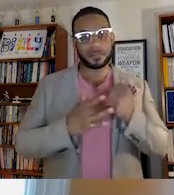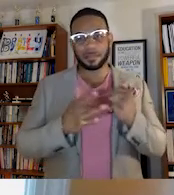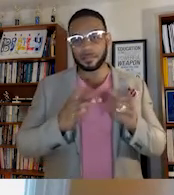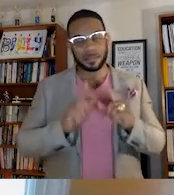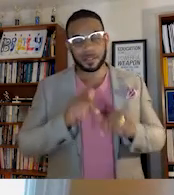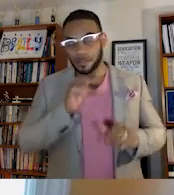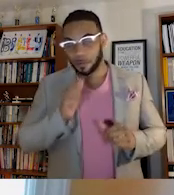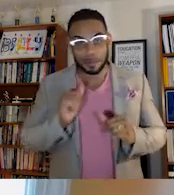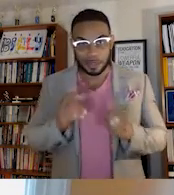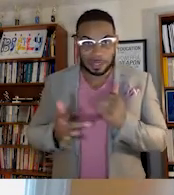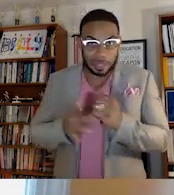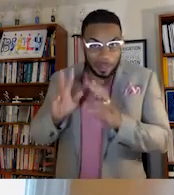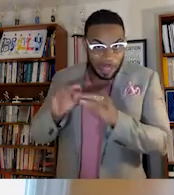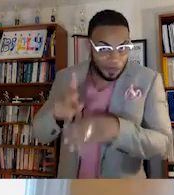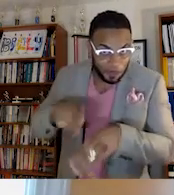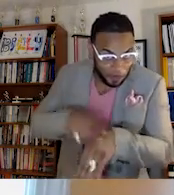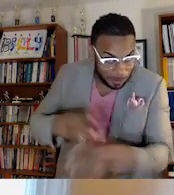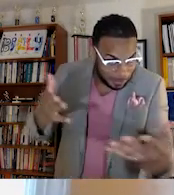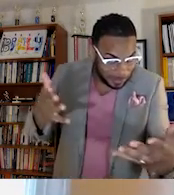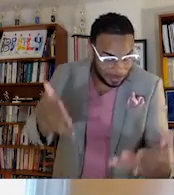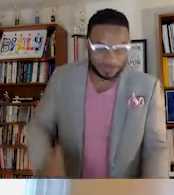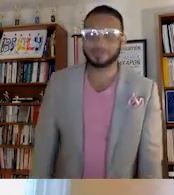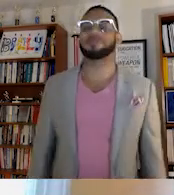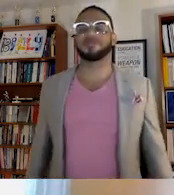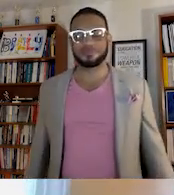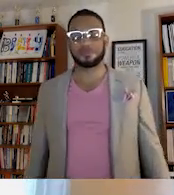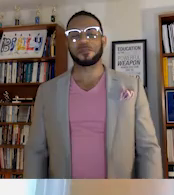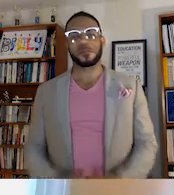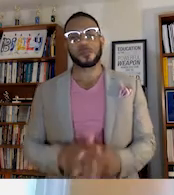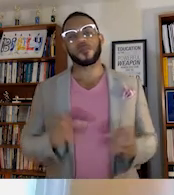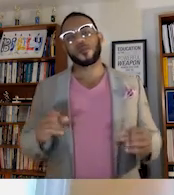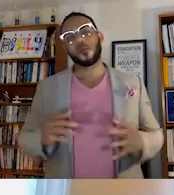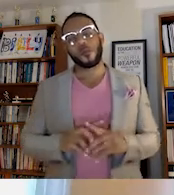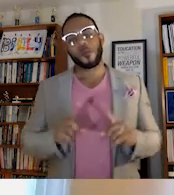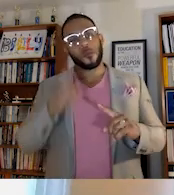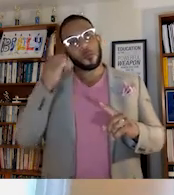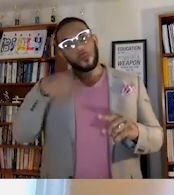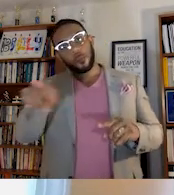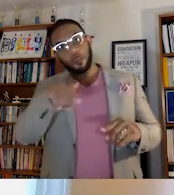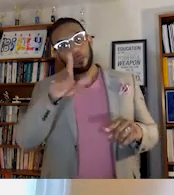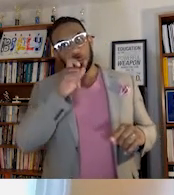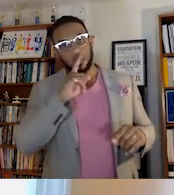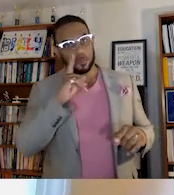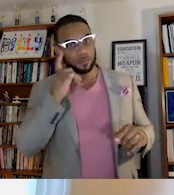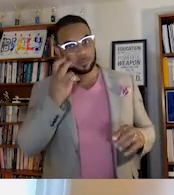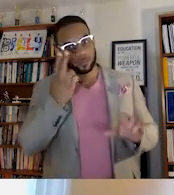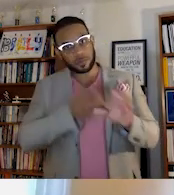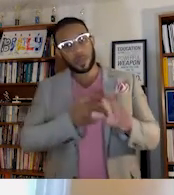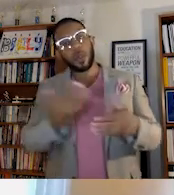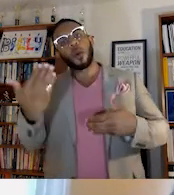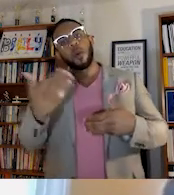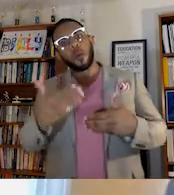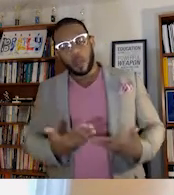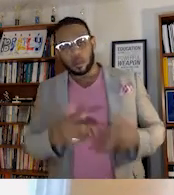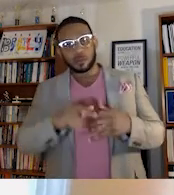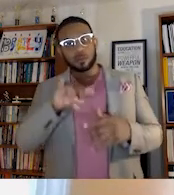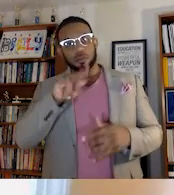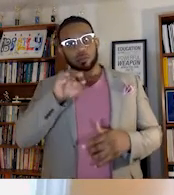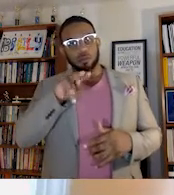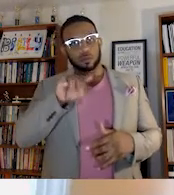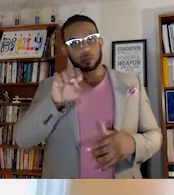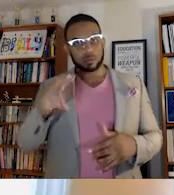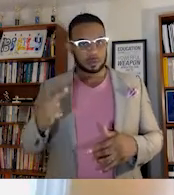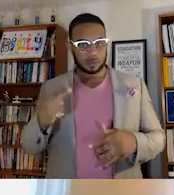be a technical conference. Wouldn't be a tech conference, exactly. But for those of you who are just joining us, welcome to the